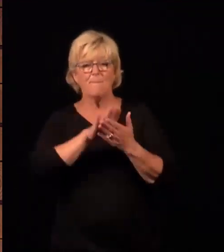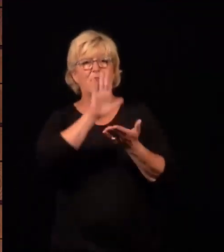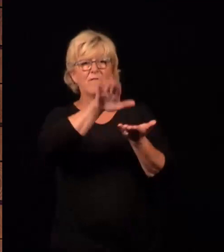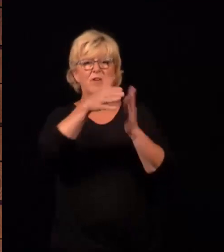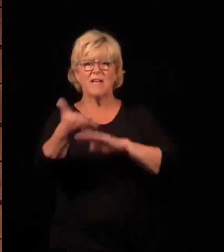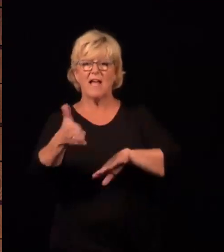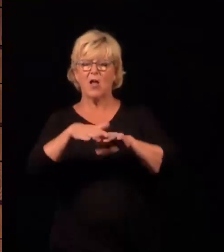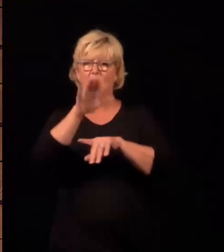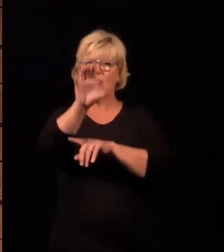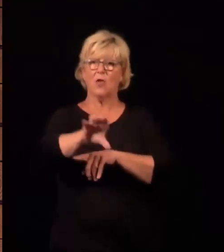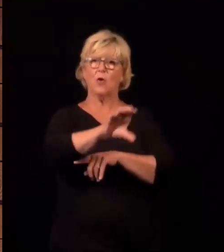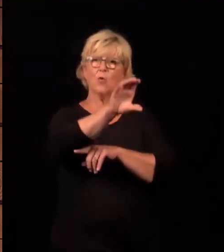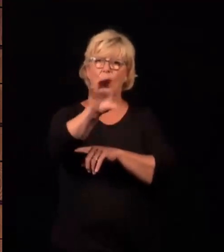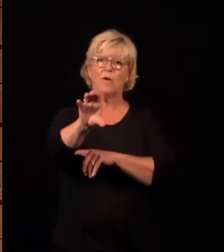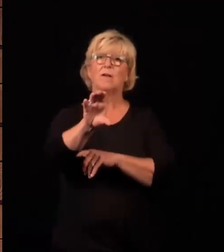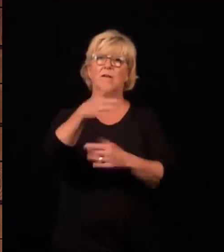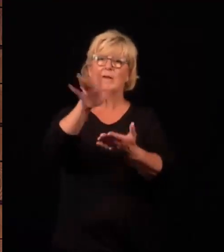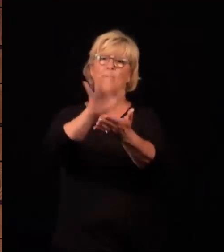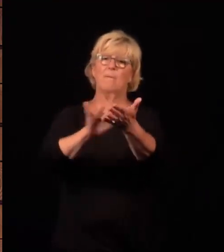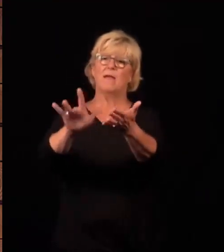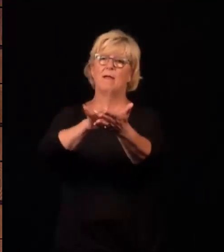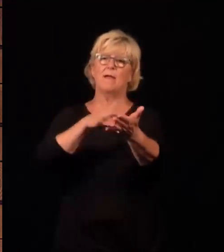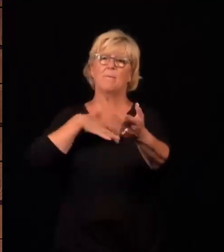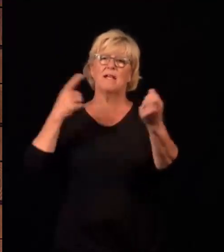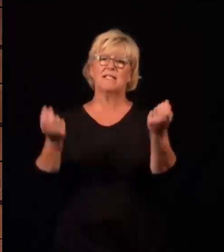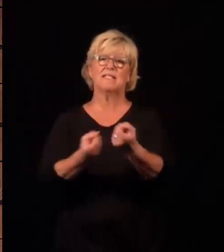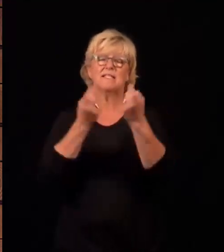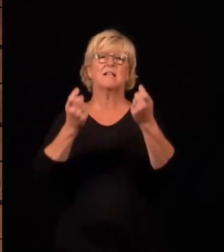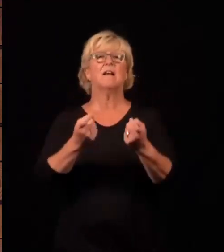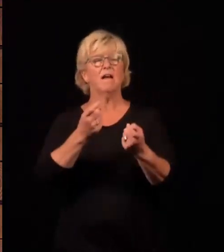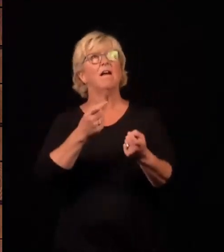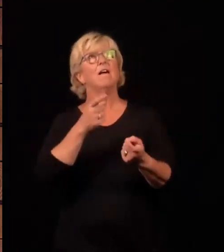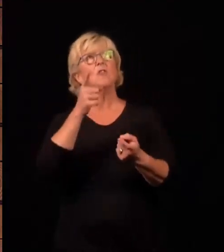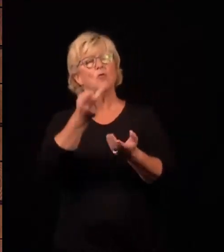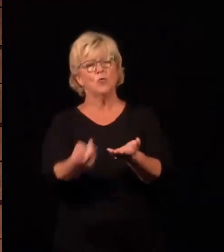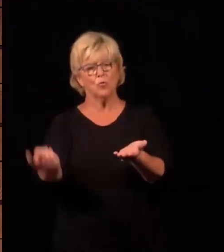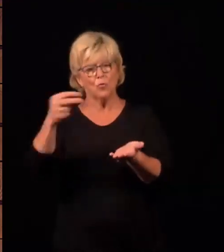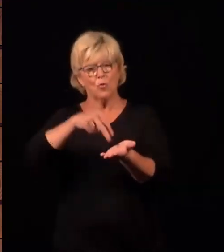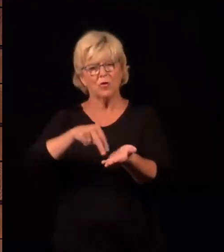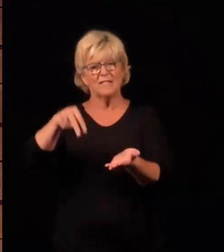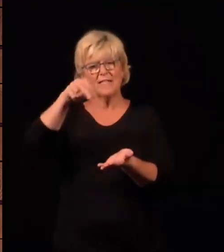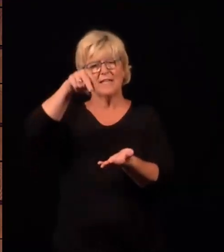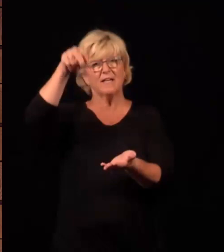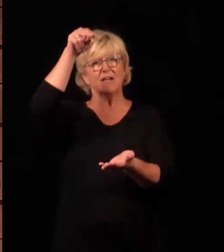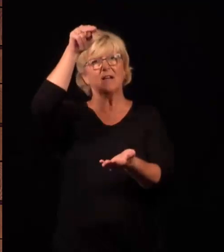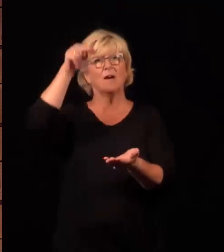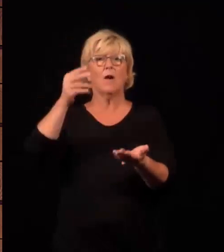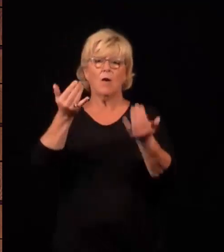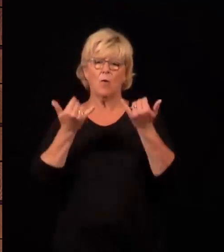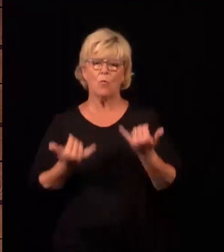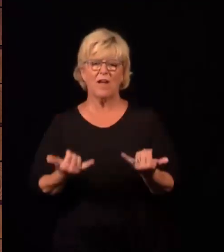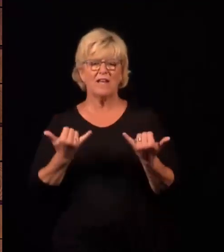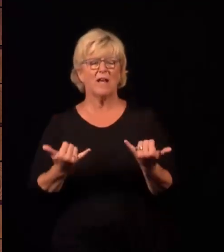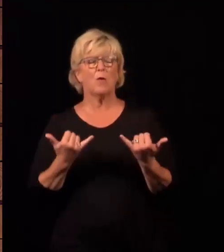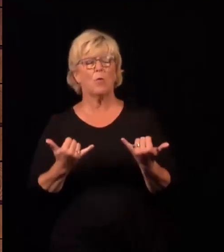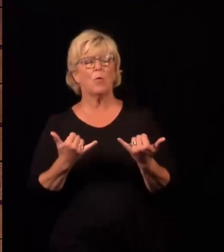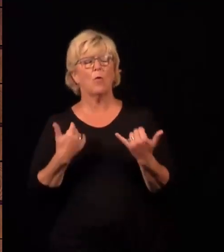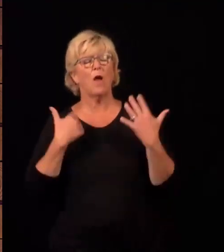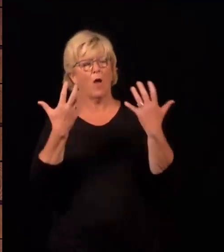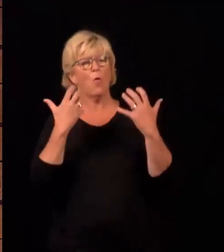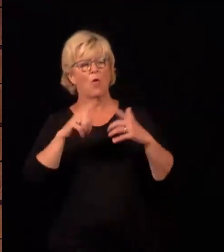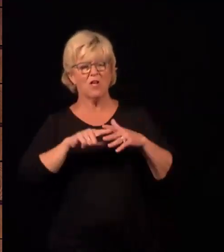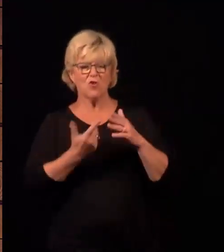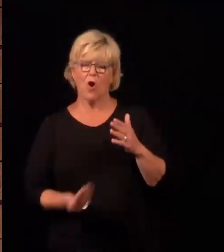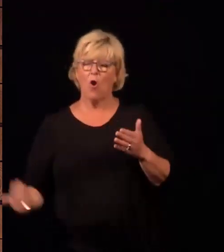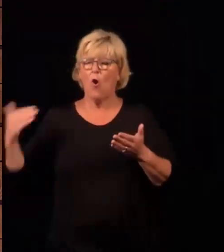on the cross and paid my penalty. I believe you rose again And right now, Lord, I want to